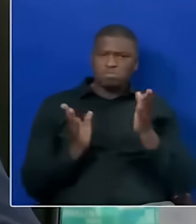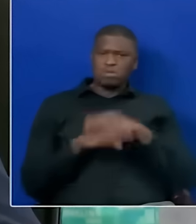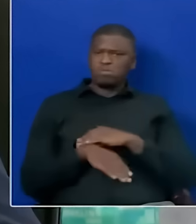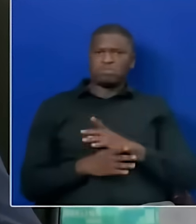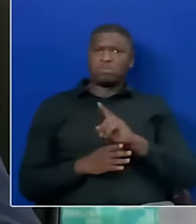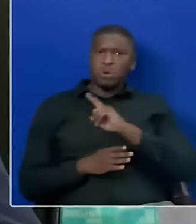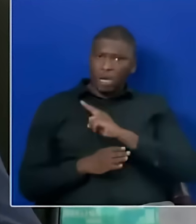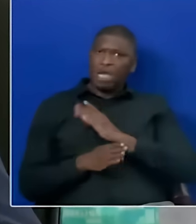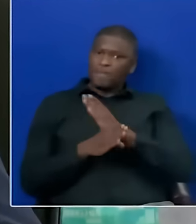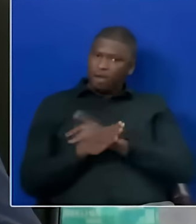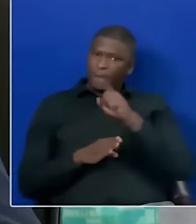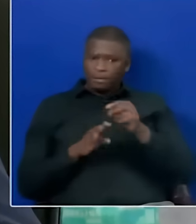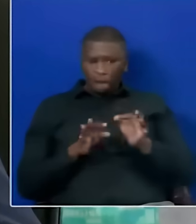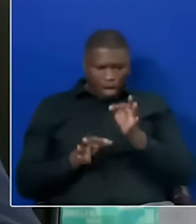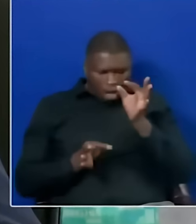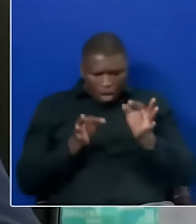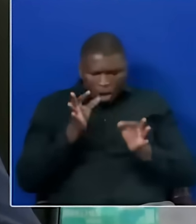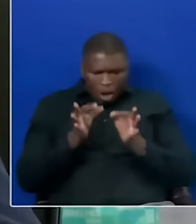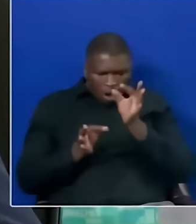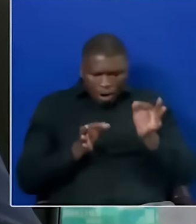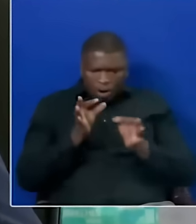analysis even could take place.